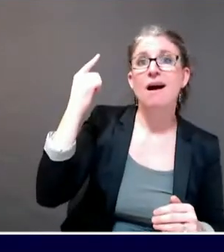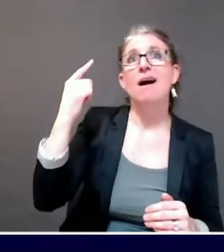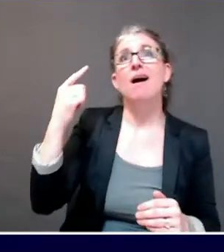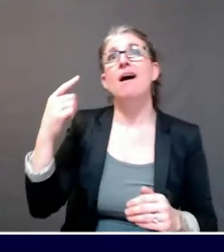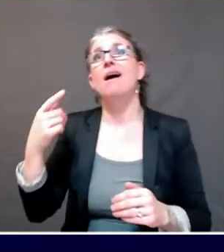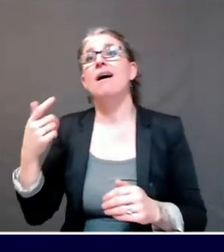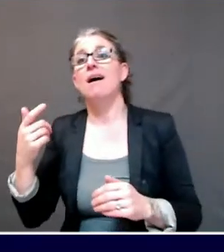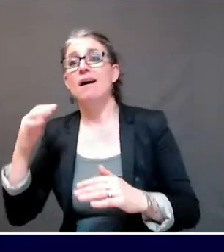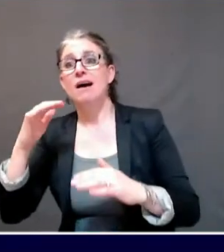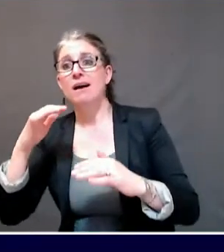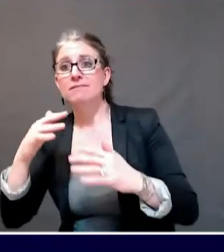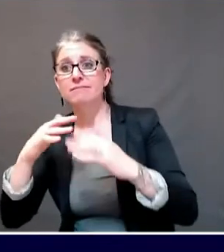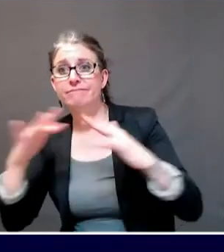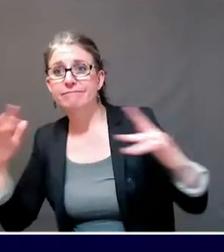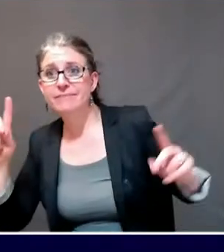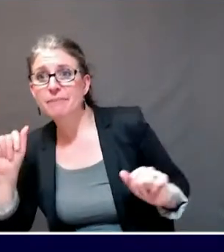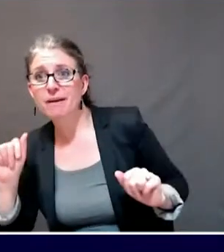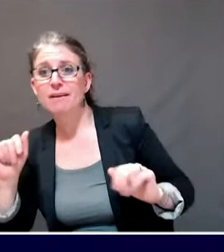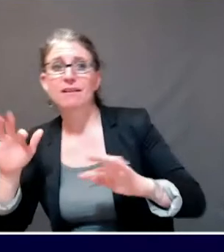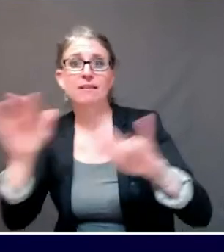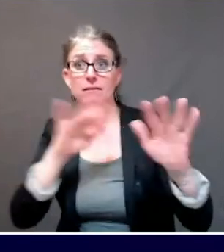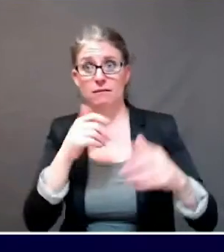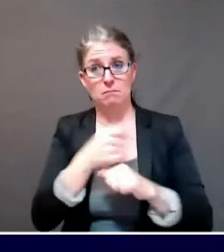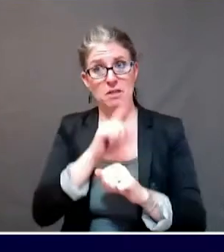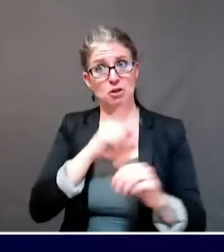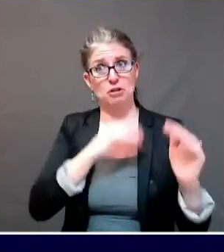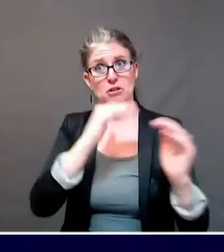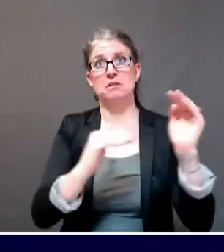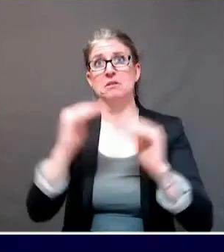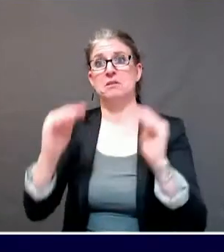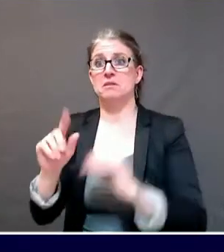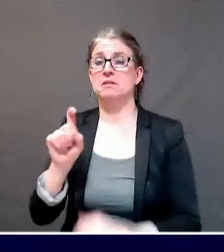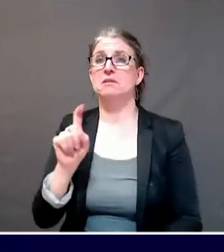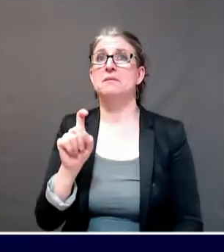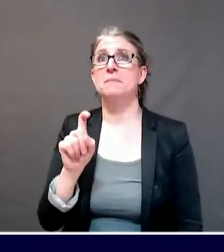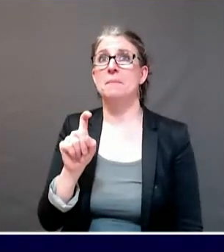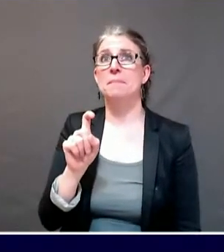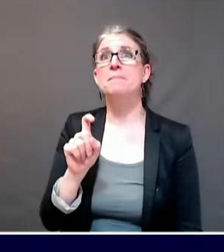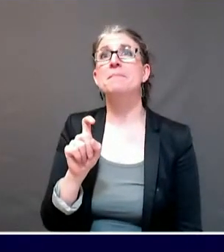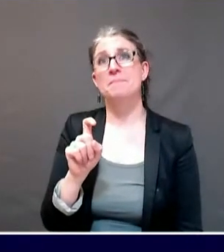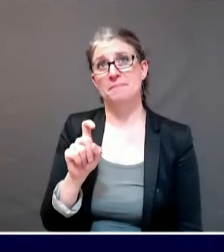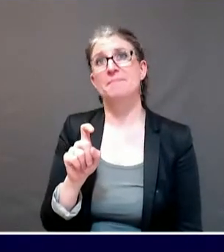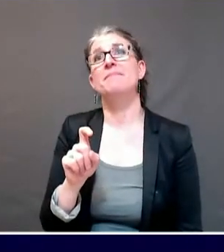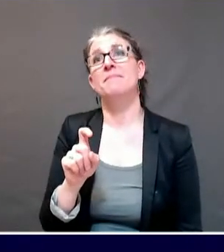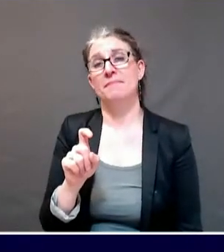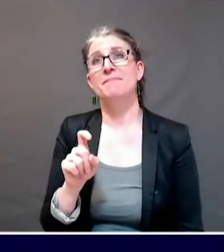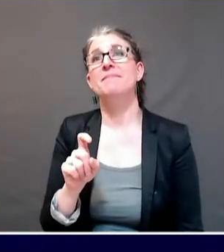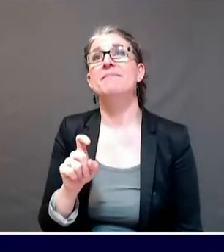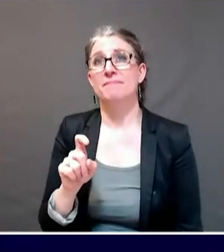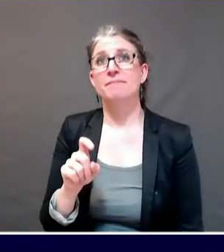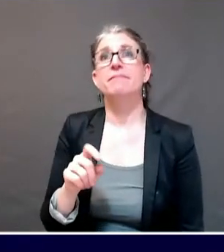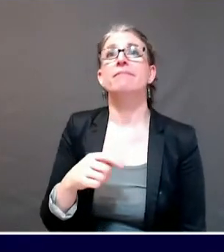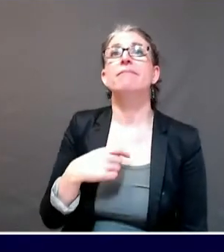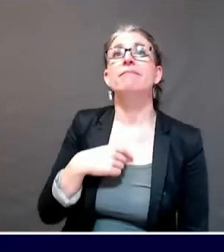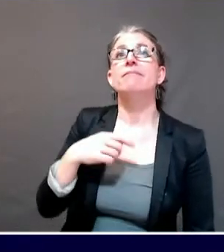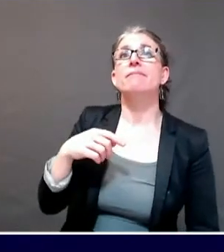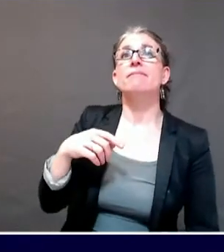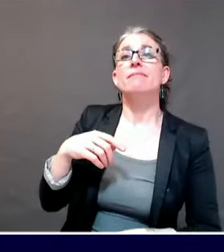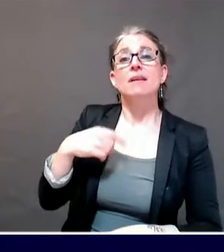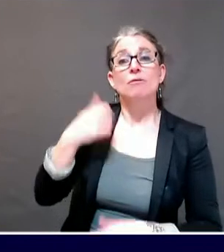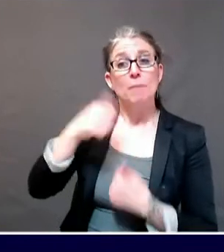I mentioned, I don't mean to be opaque about it. It's Bloomberg, which has been tracking these things based on data that are reported up by